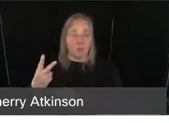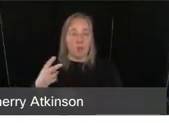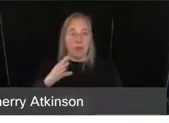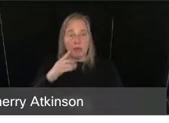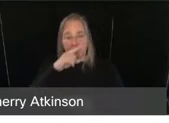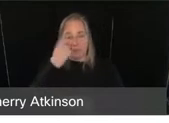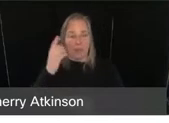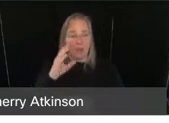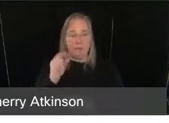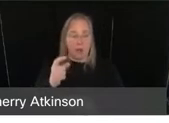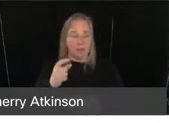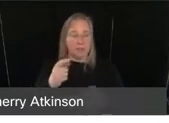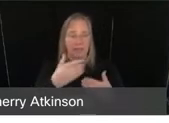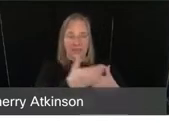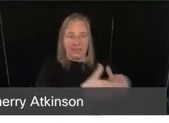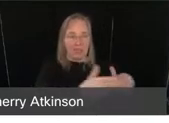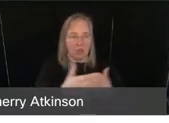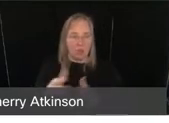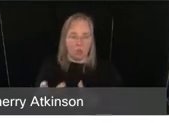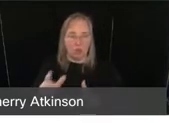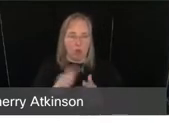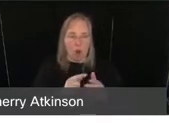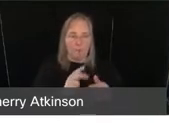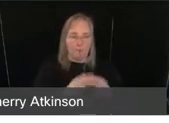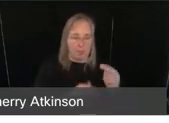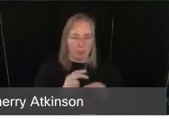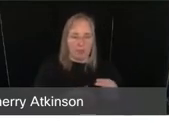The visual and performing arts space is beginning to build